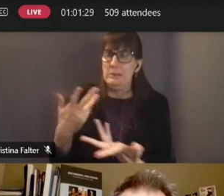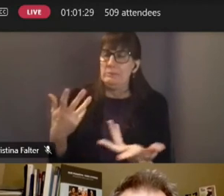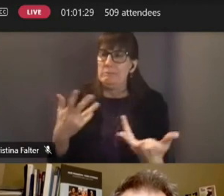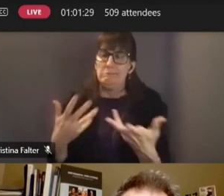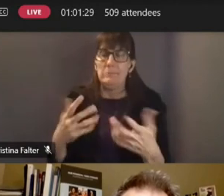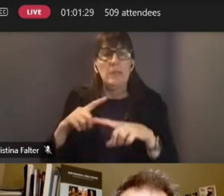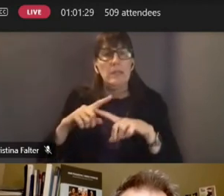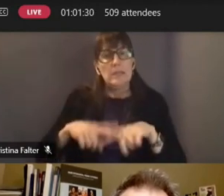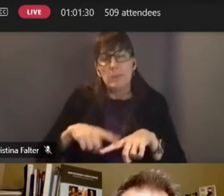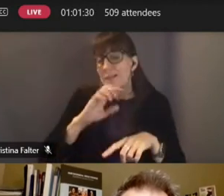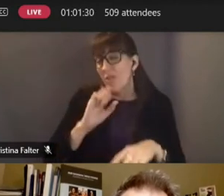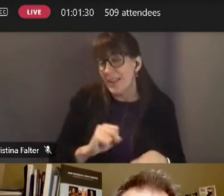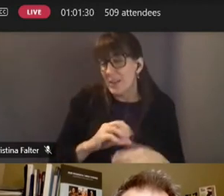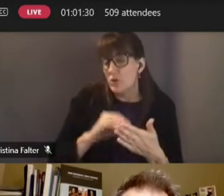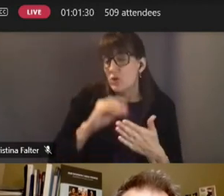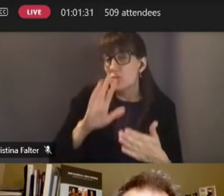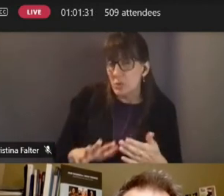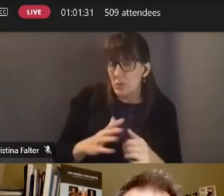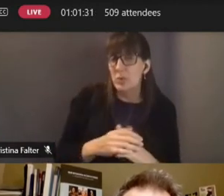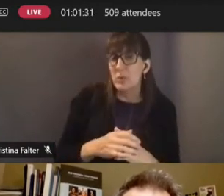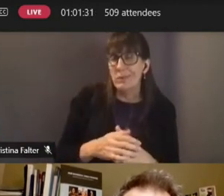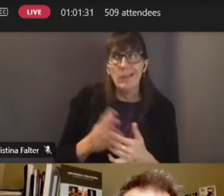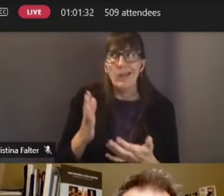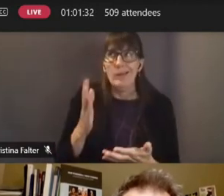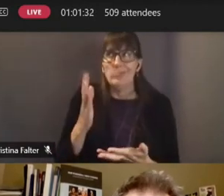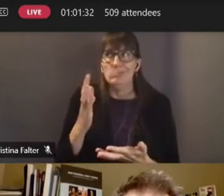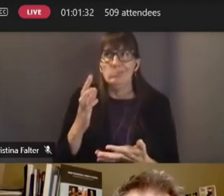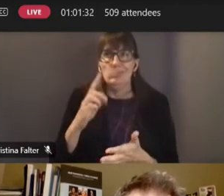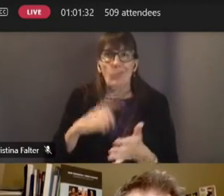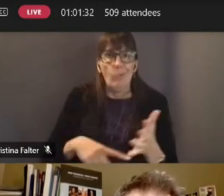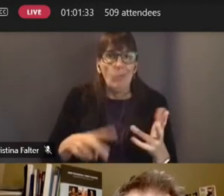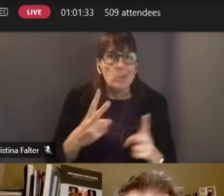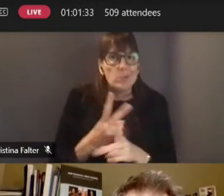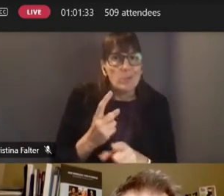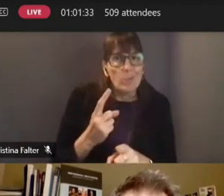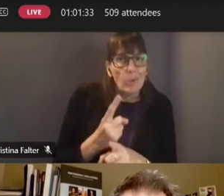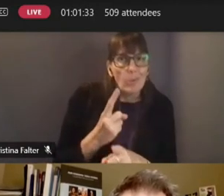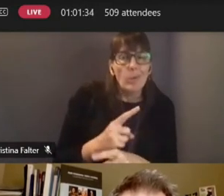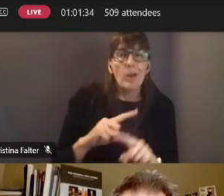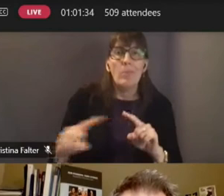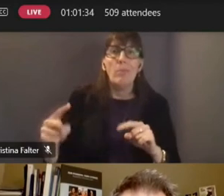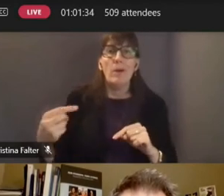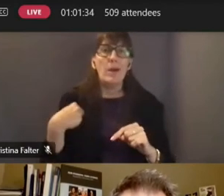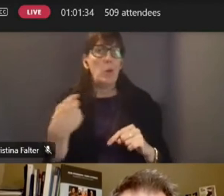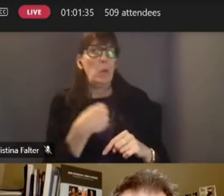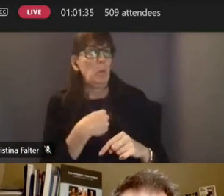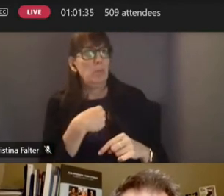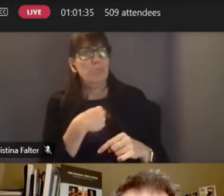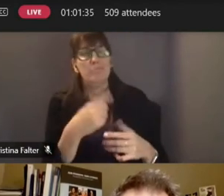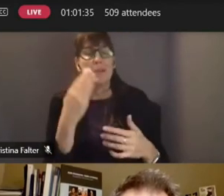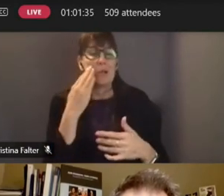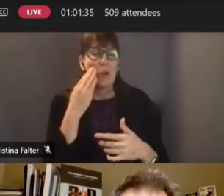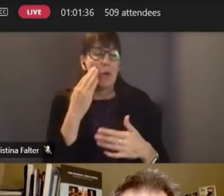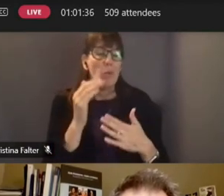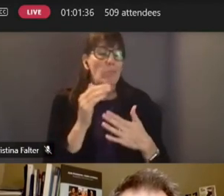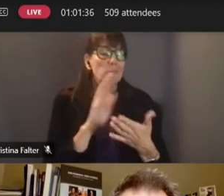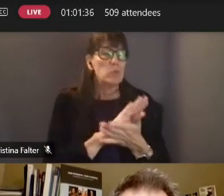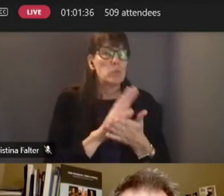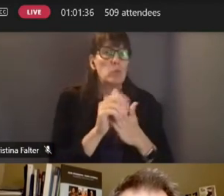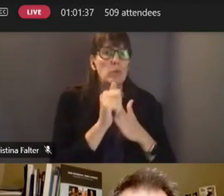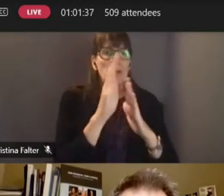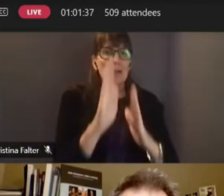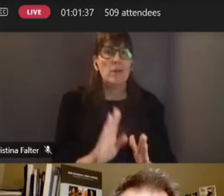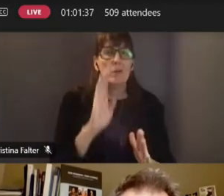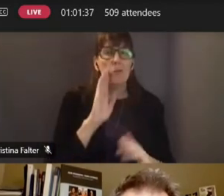of the student in terms of what's appropriate. But we know and we believe in our educators and our school leaders to develop those systems to